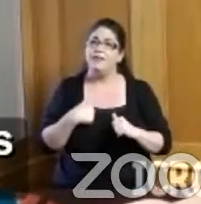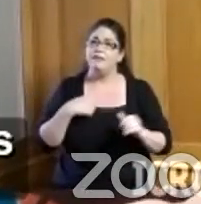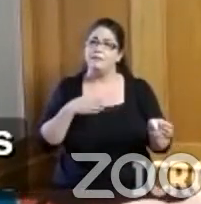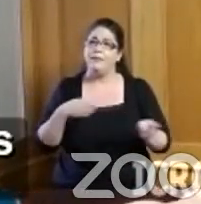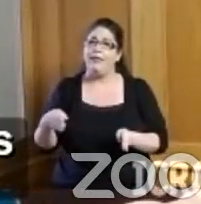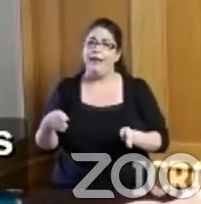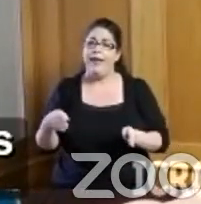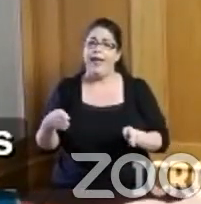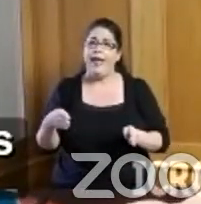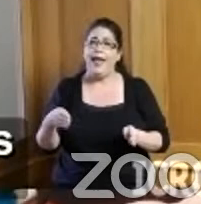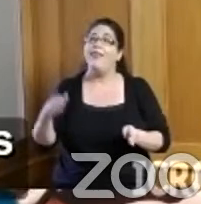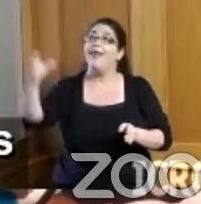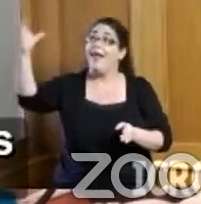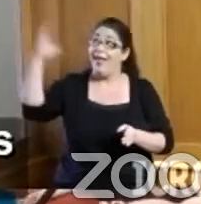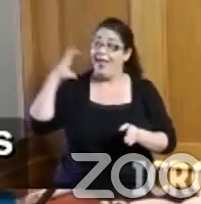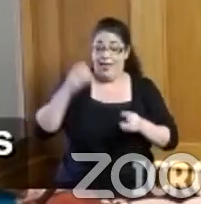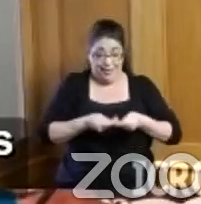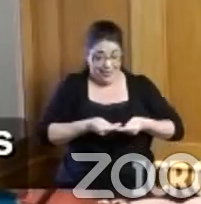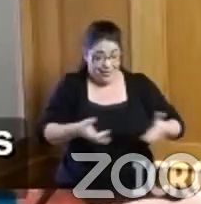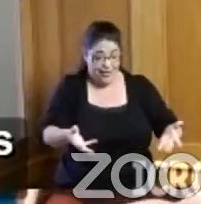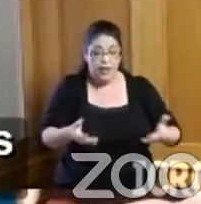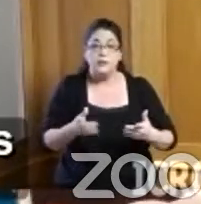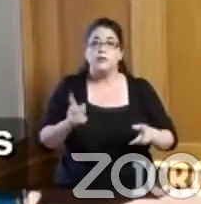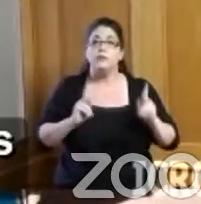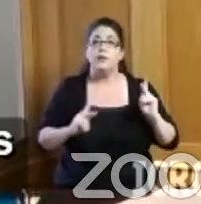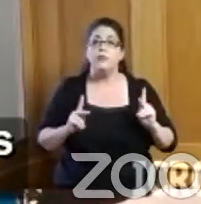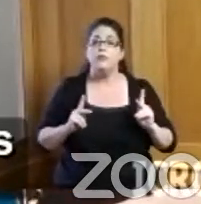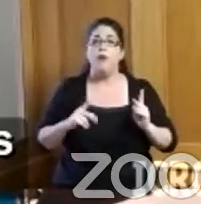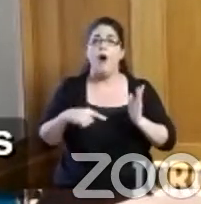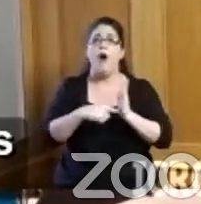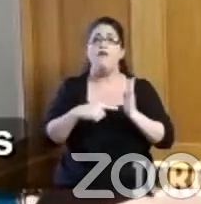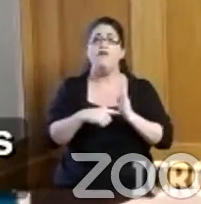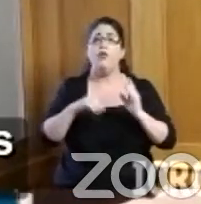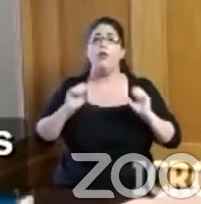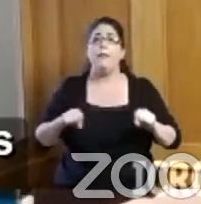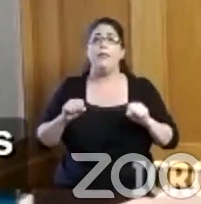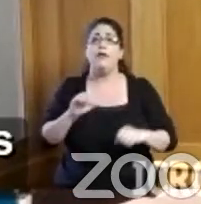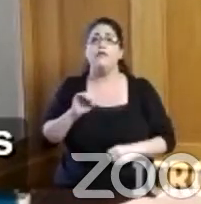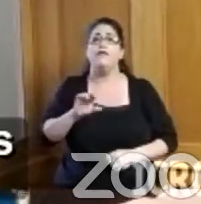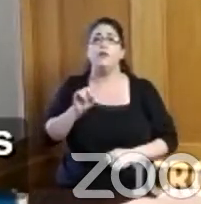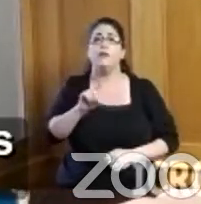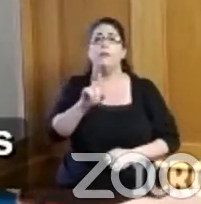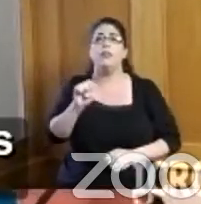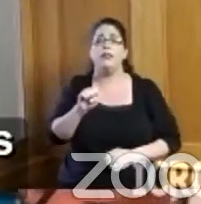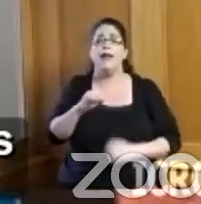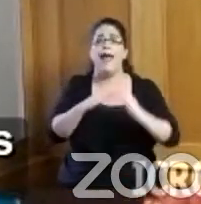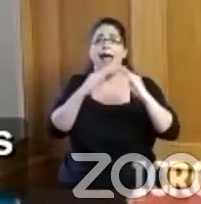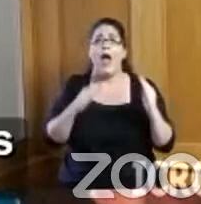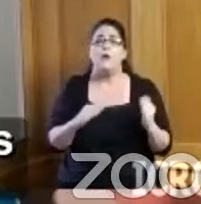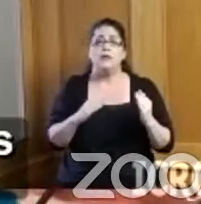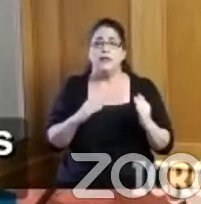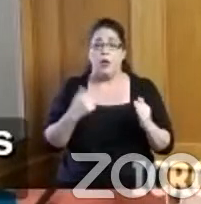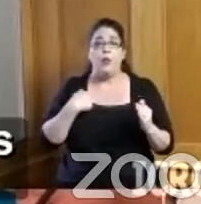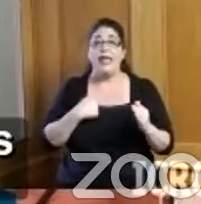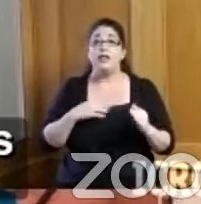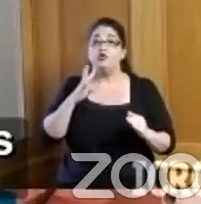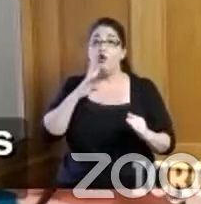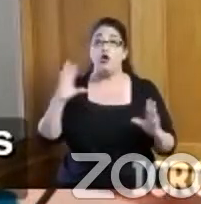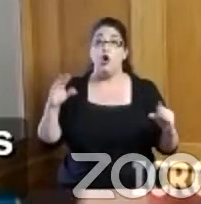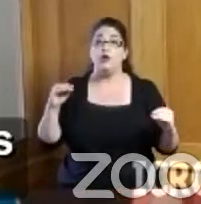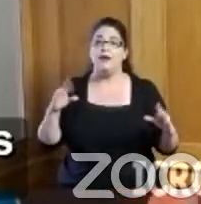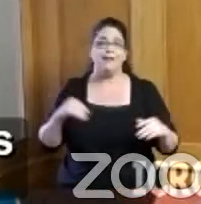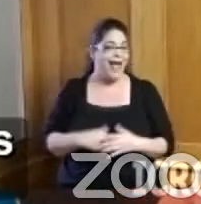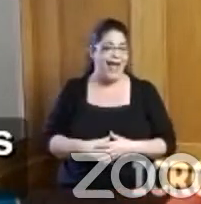plan that we're putting forward today. Affordable housing, we went from just talking about it, and we put $40 million toward